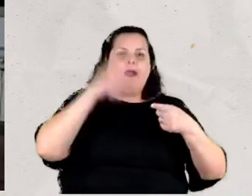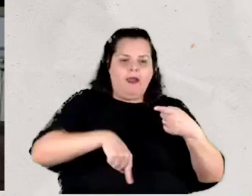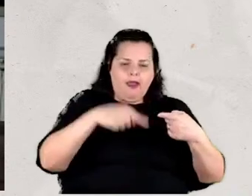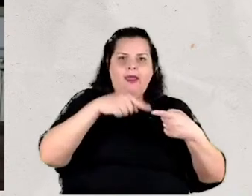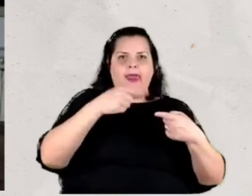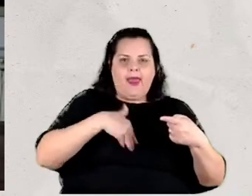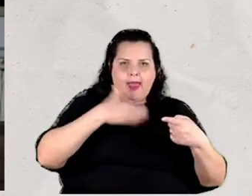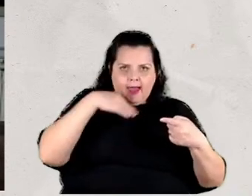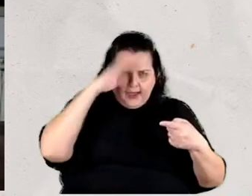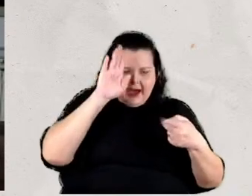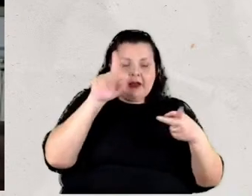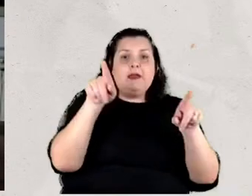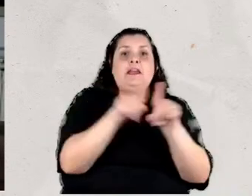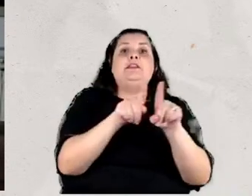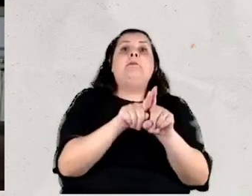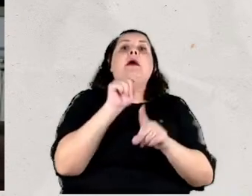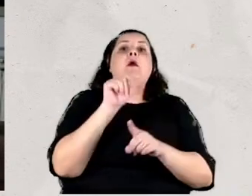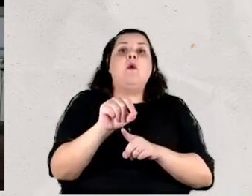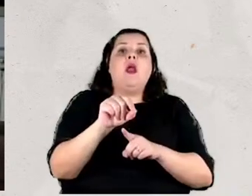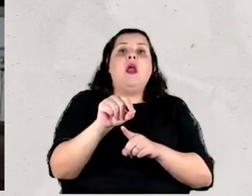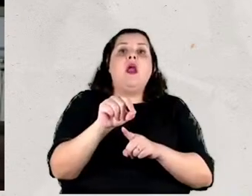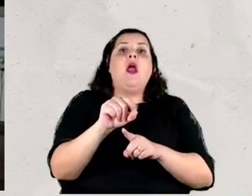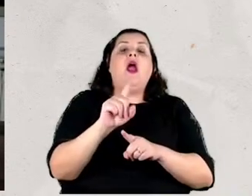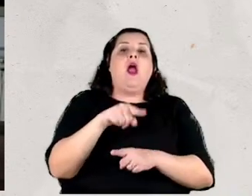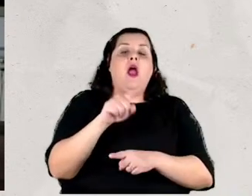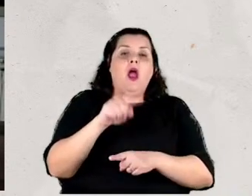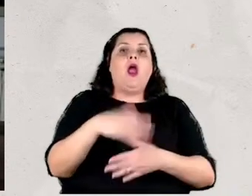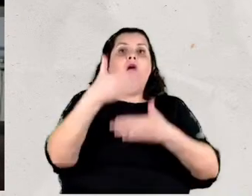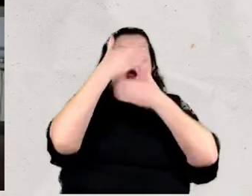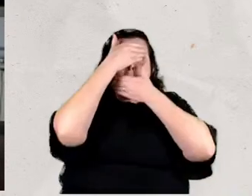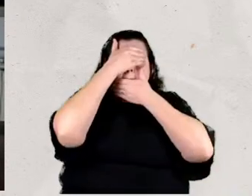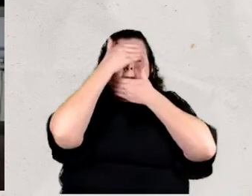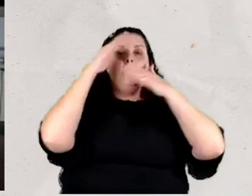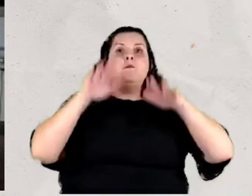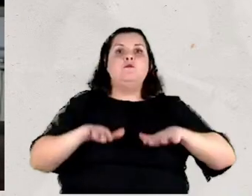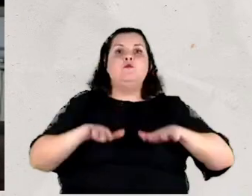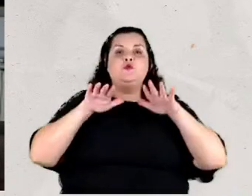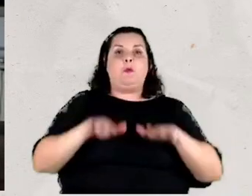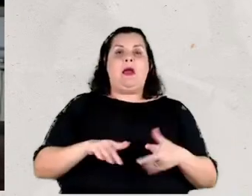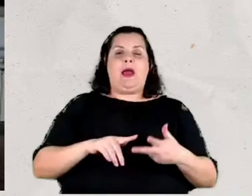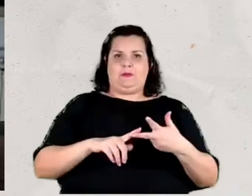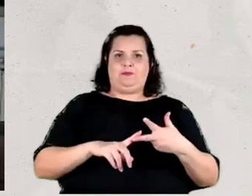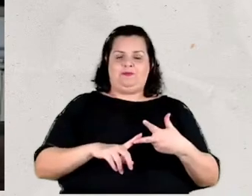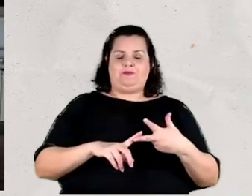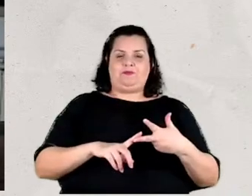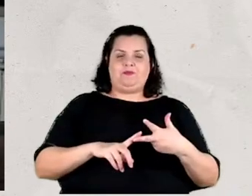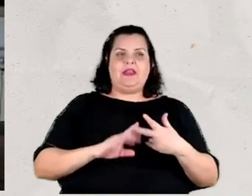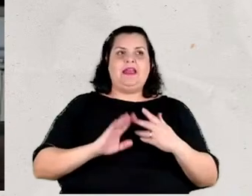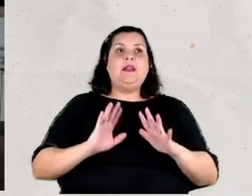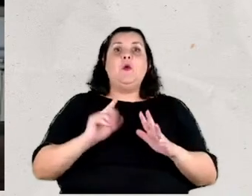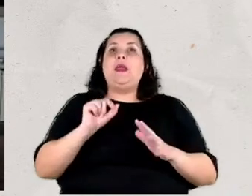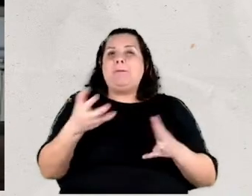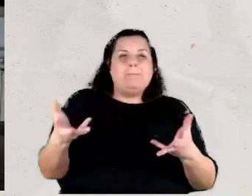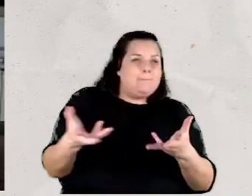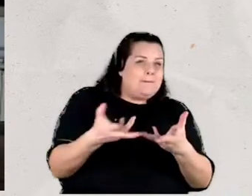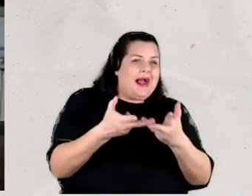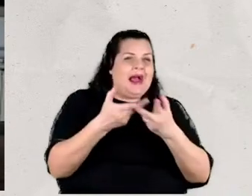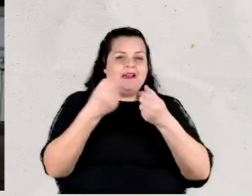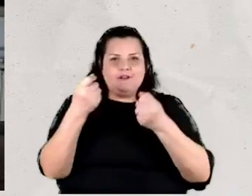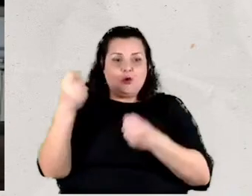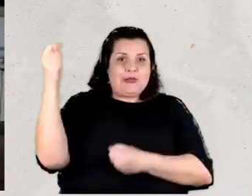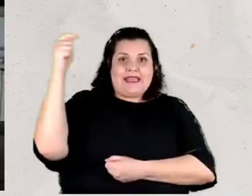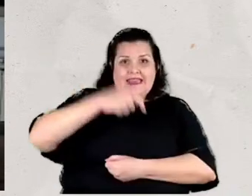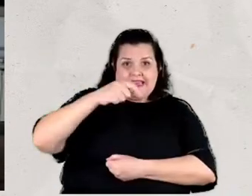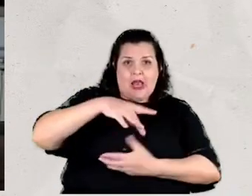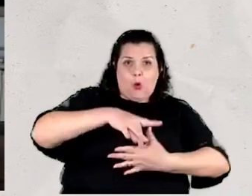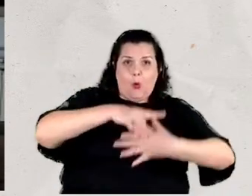even more extraordinary is that the leader of this party, Mansour Abbas, declared a few months ago that Israel